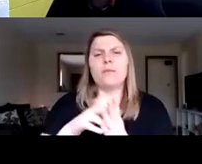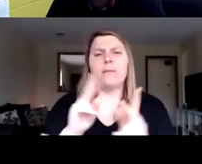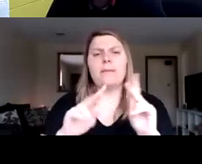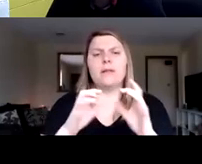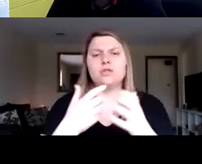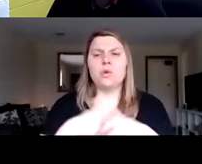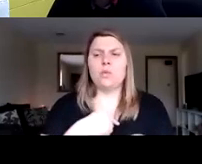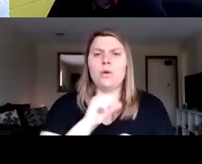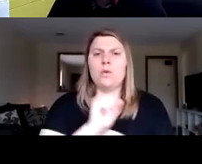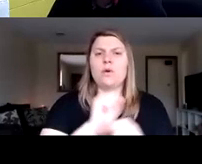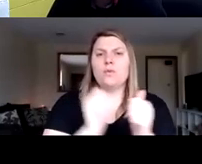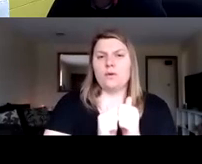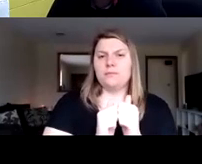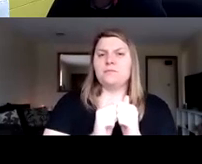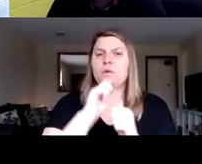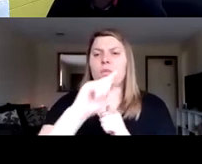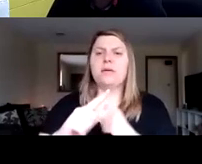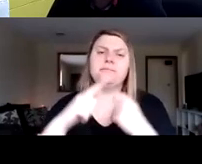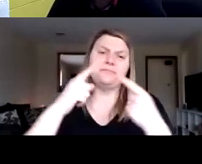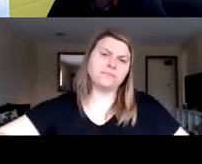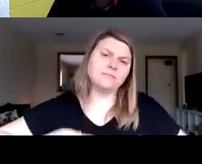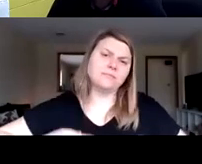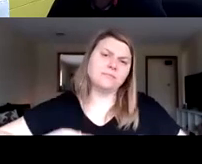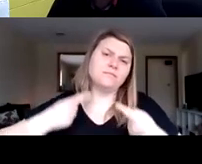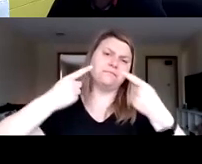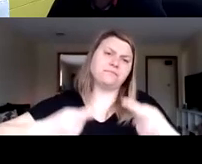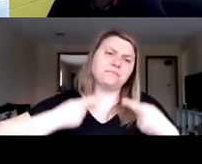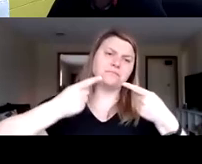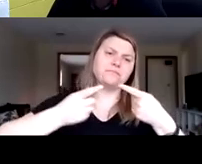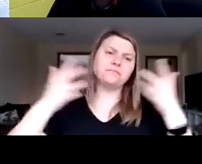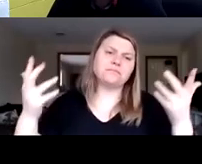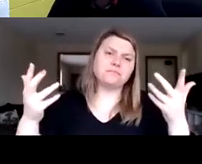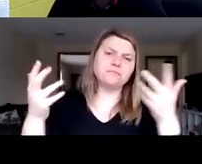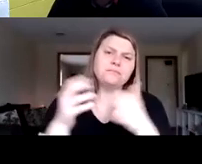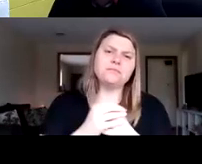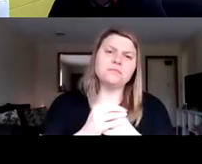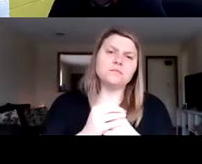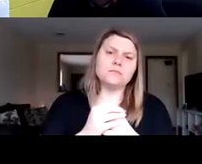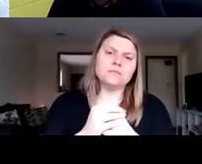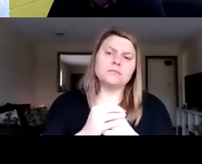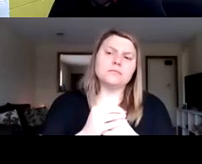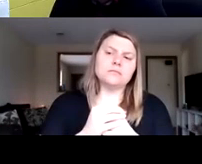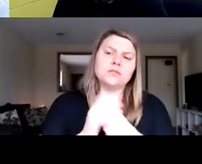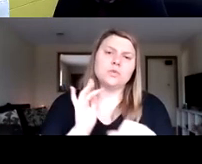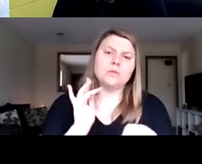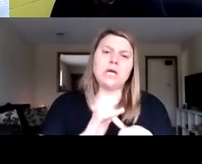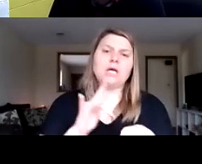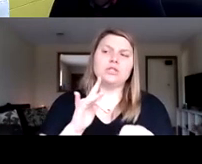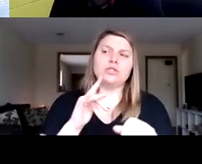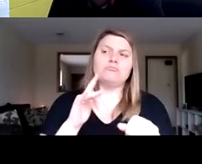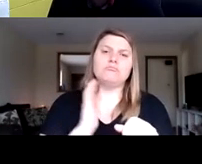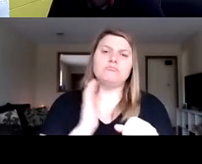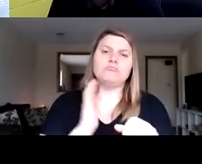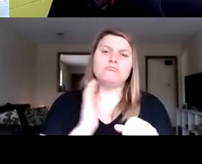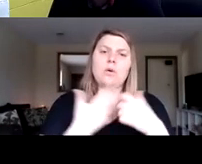work with that really struggle deeply to touch our health system to access care like they